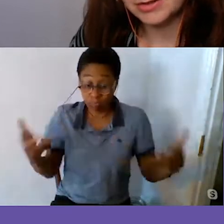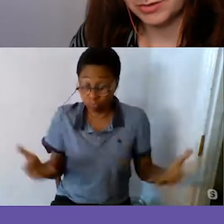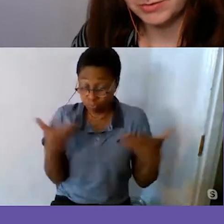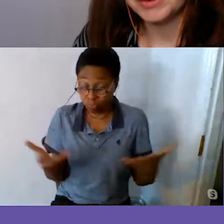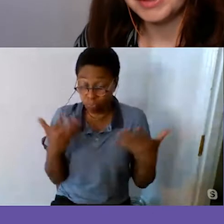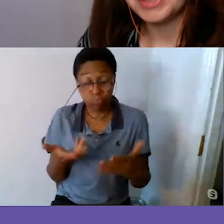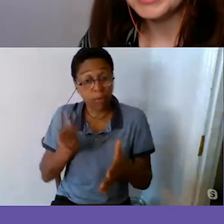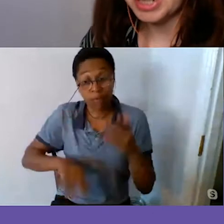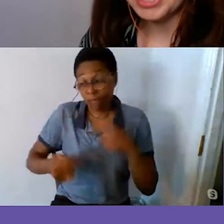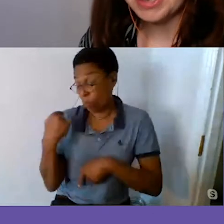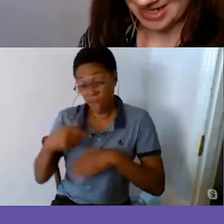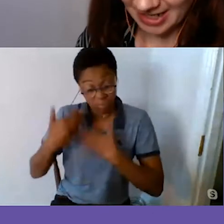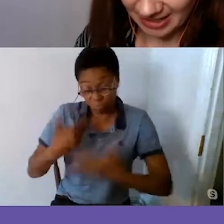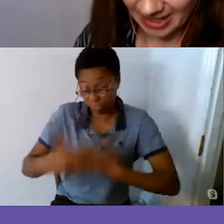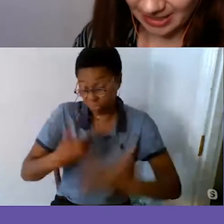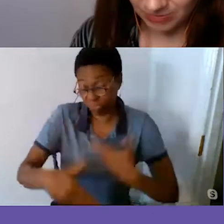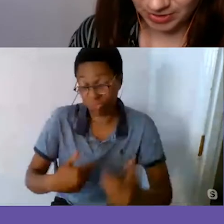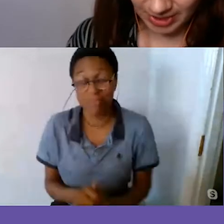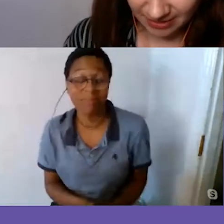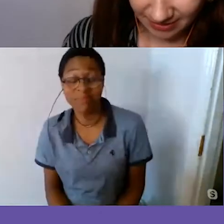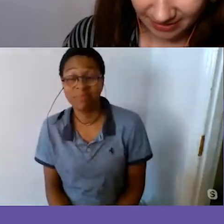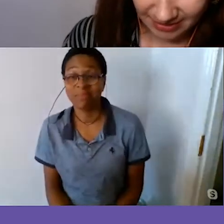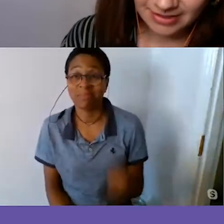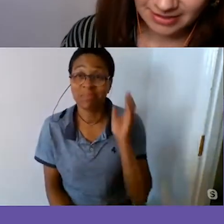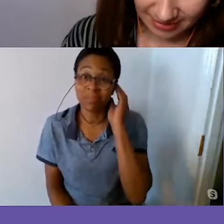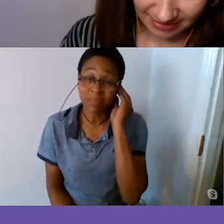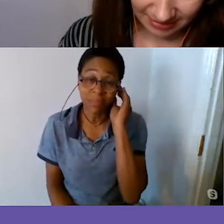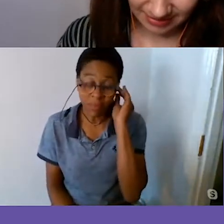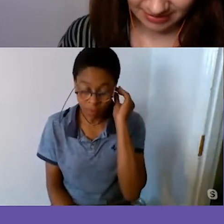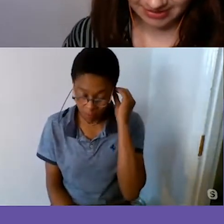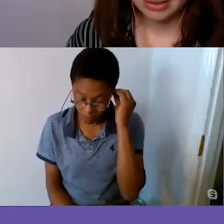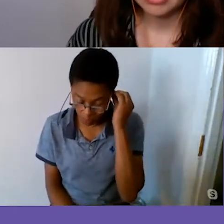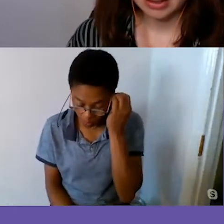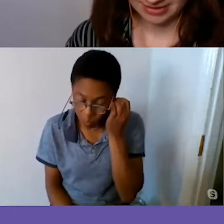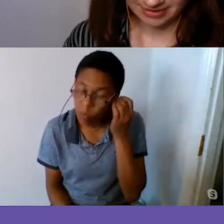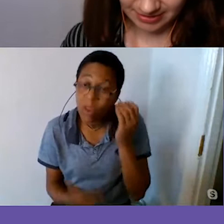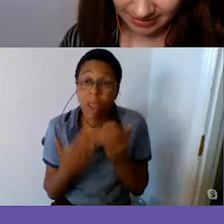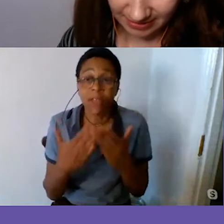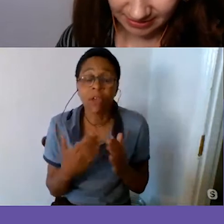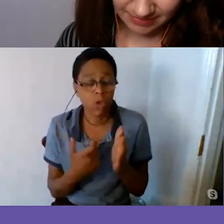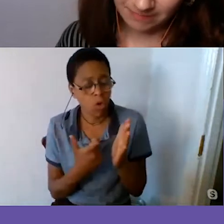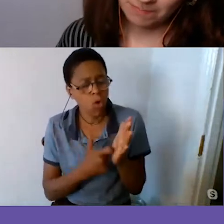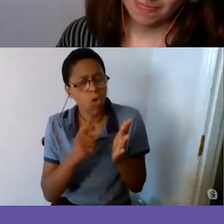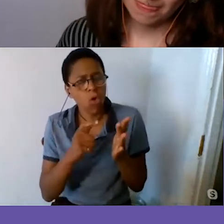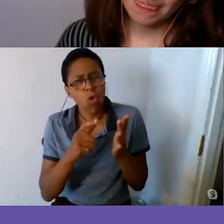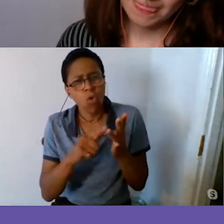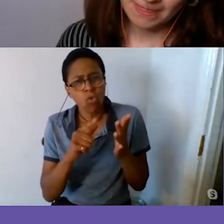stuff. Thank you. And Womxn? So I started Habibi